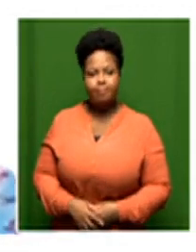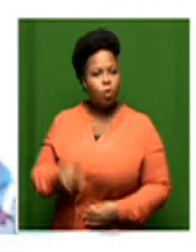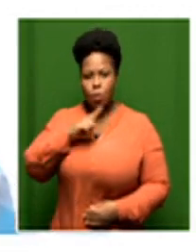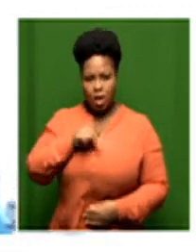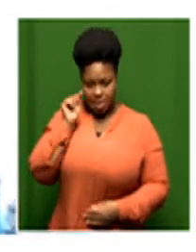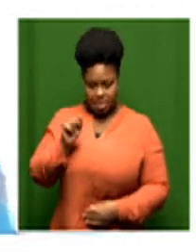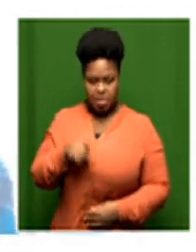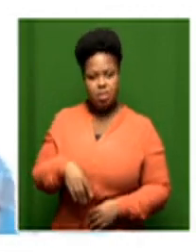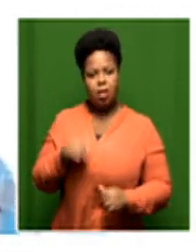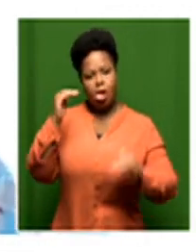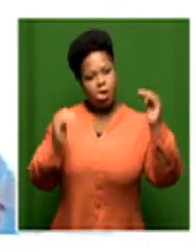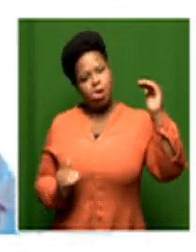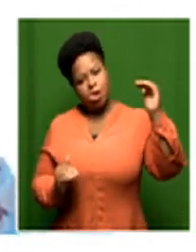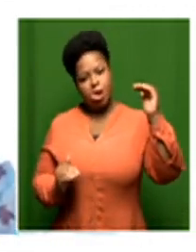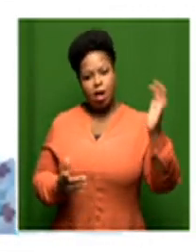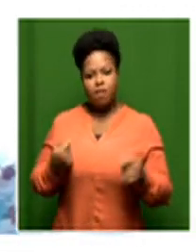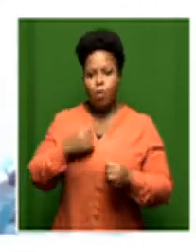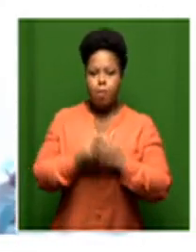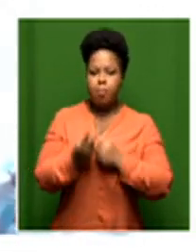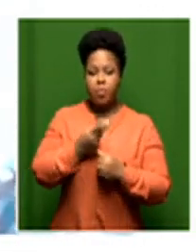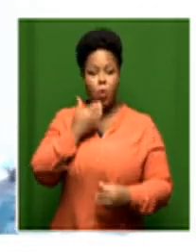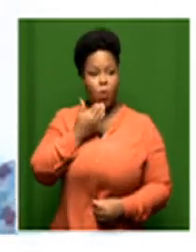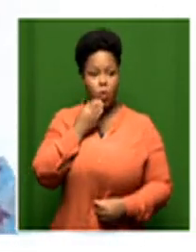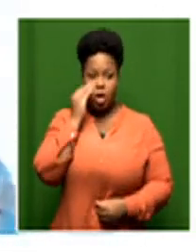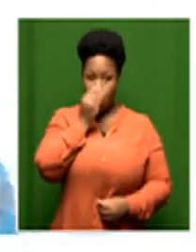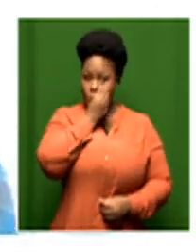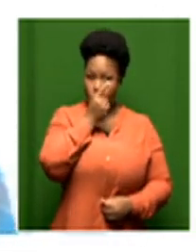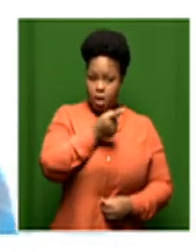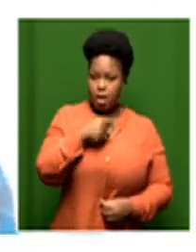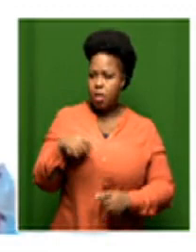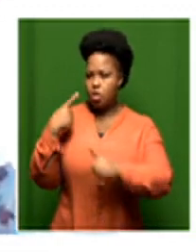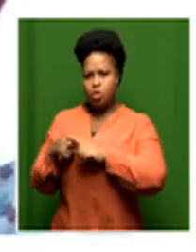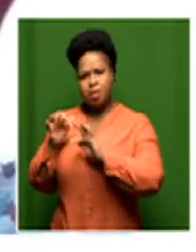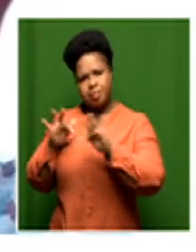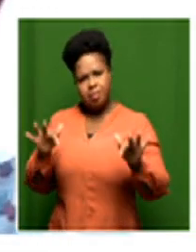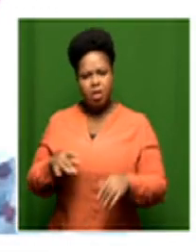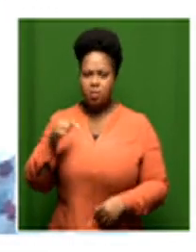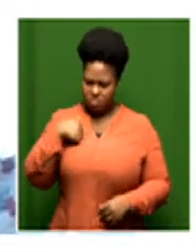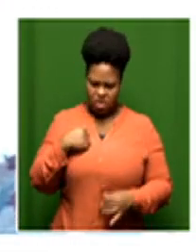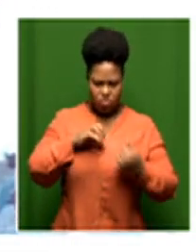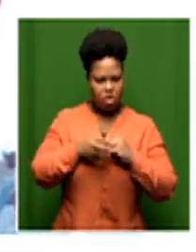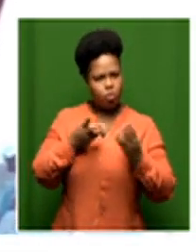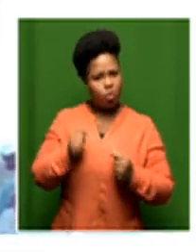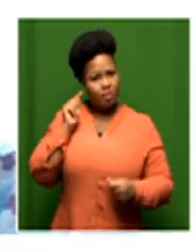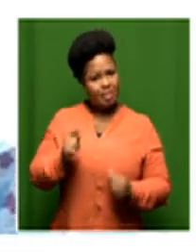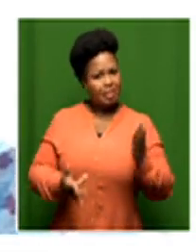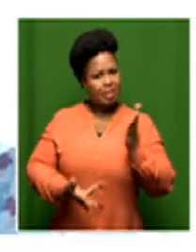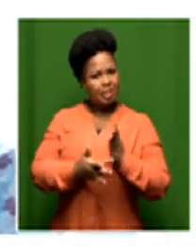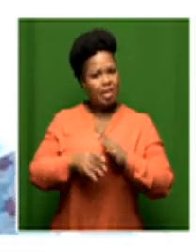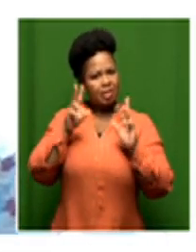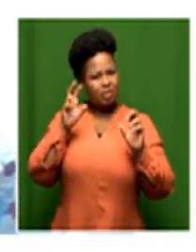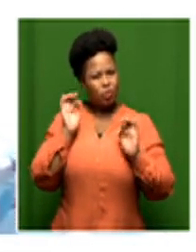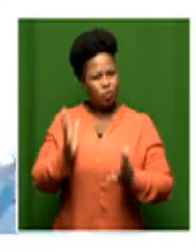has to do is the injustice for both the Khoi and the Xhosa people. Therefore, I'm addressing that